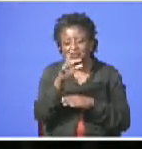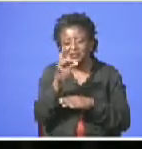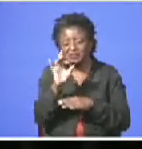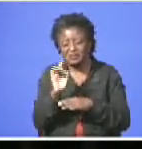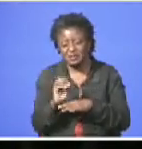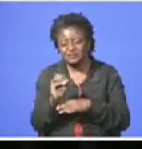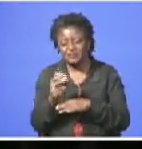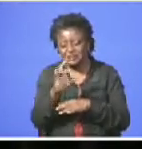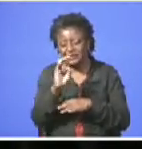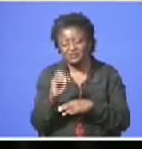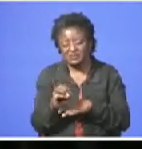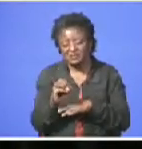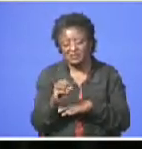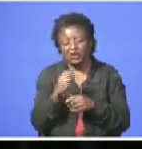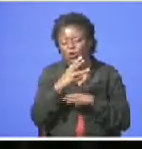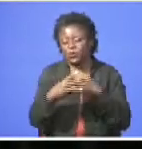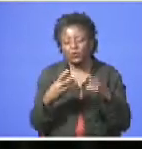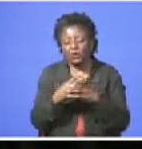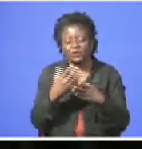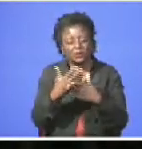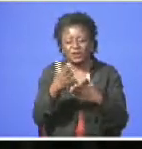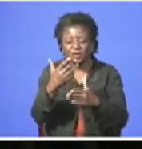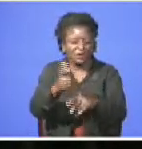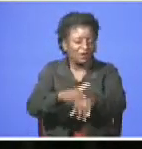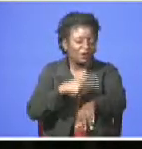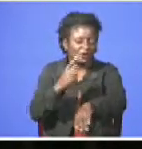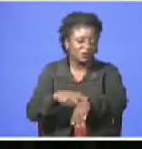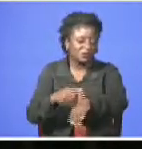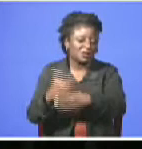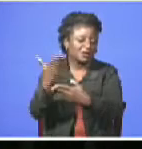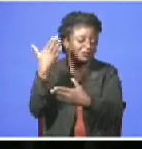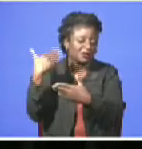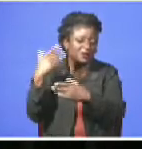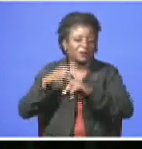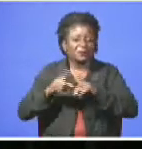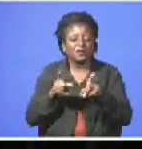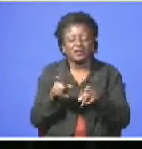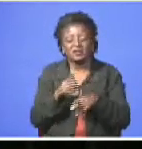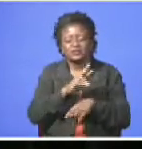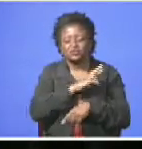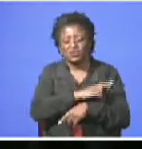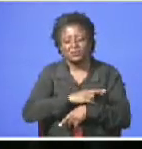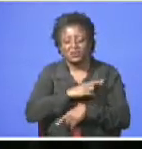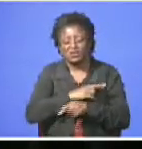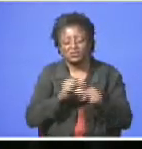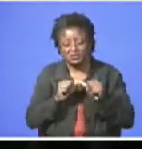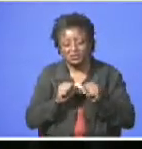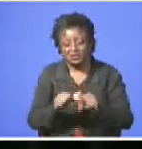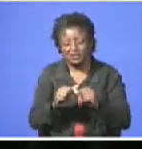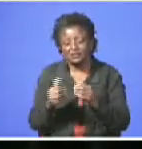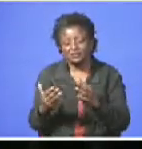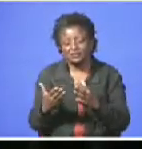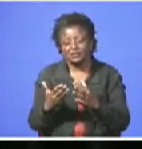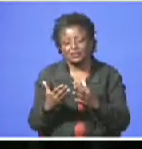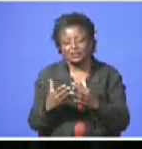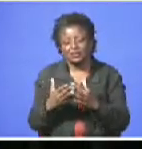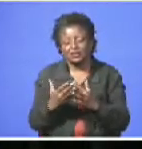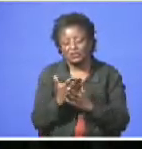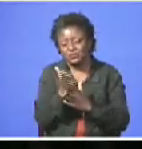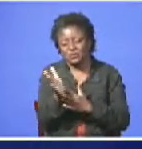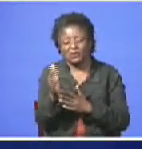are today. But his reputation remains writ large through the Bahamas and throughout the